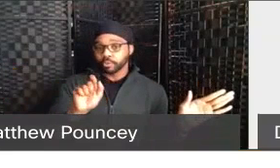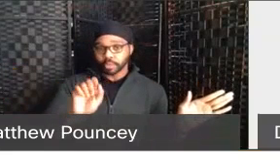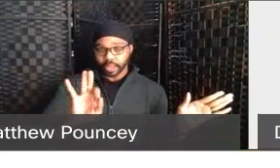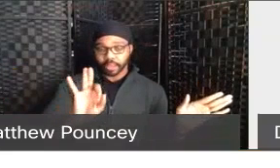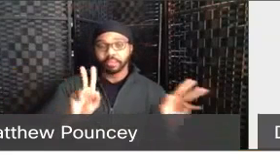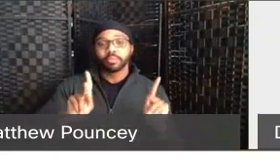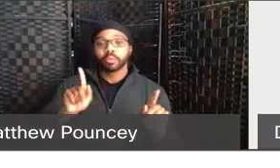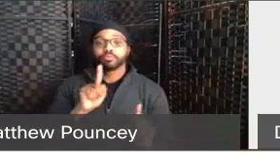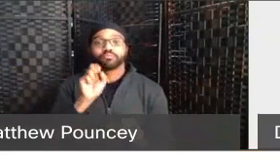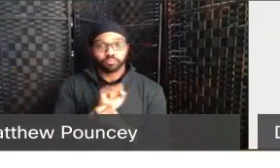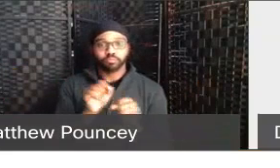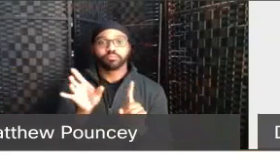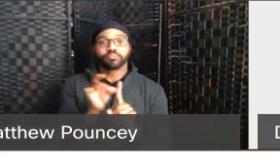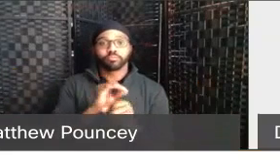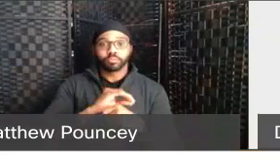COVID.